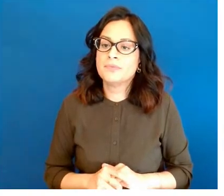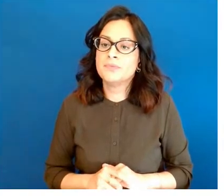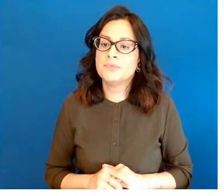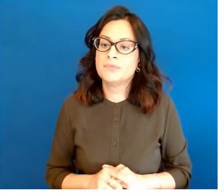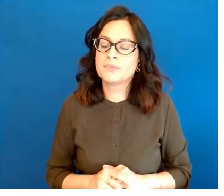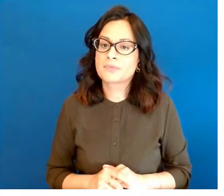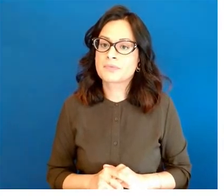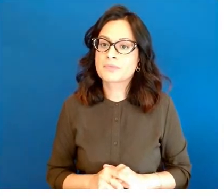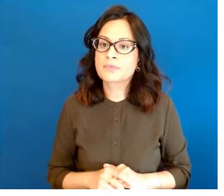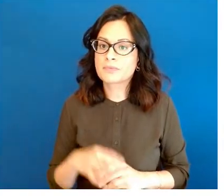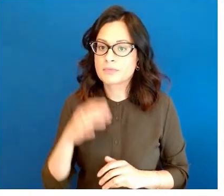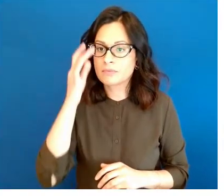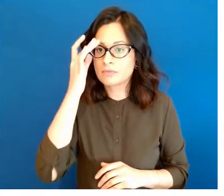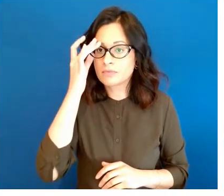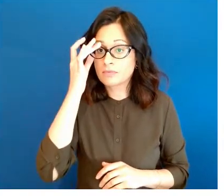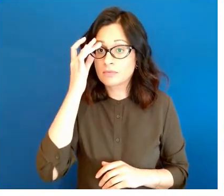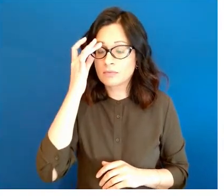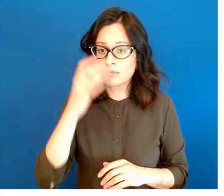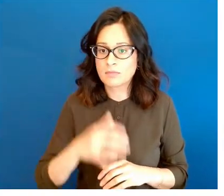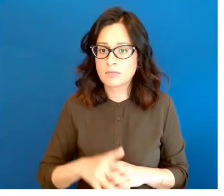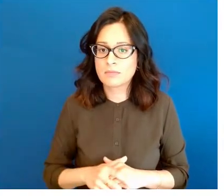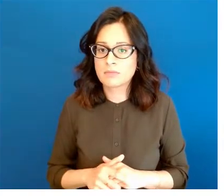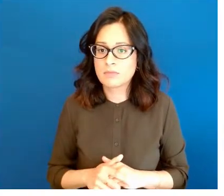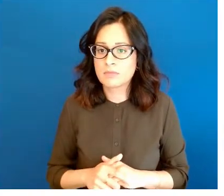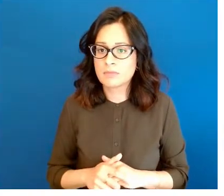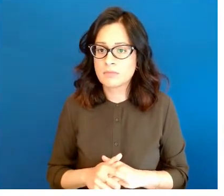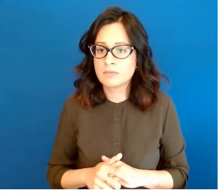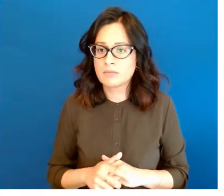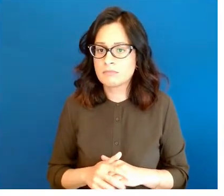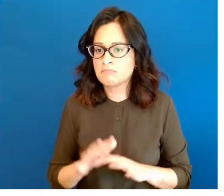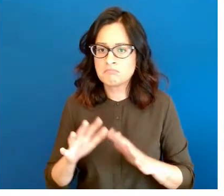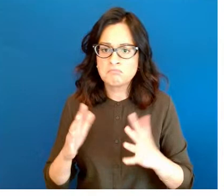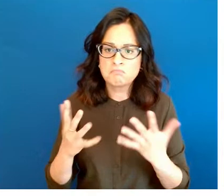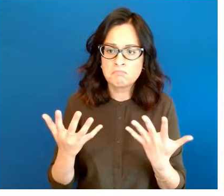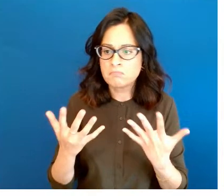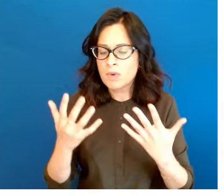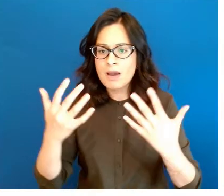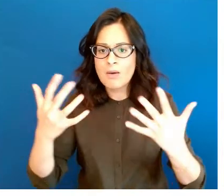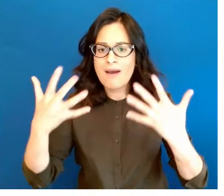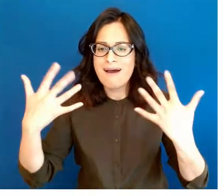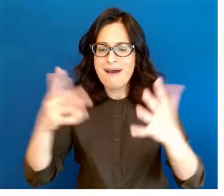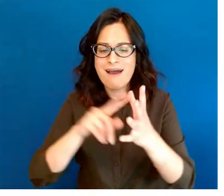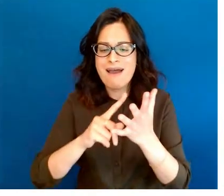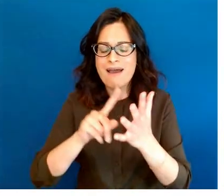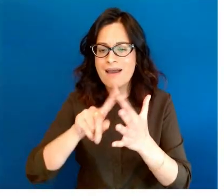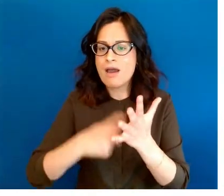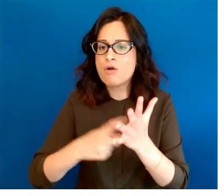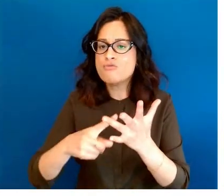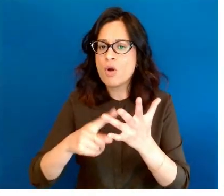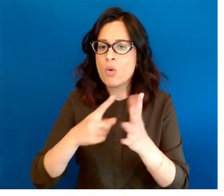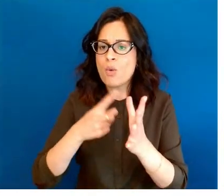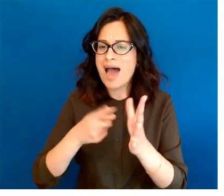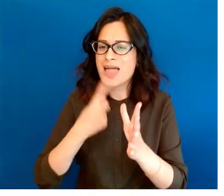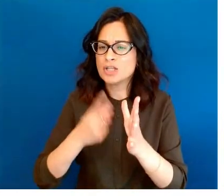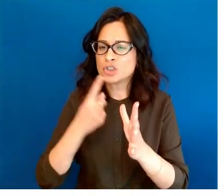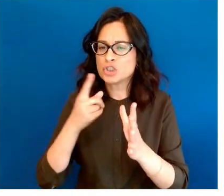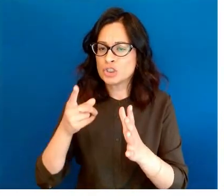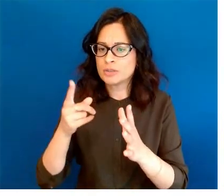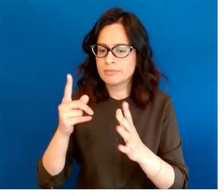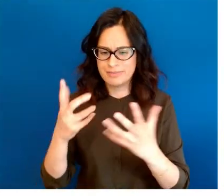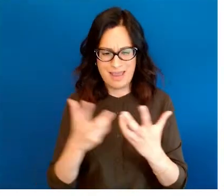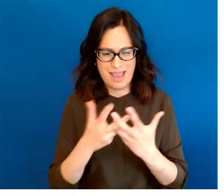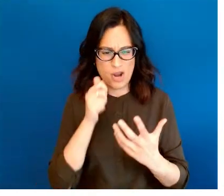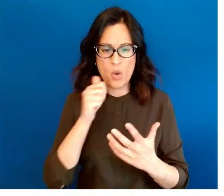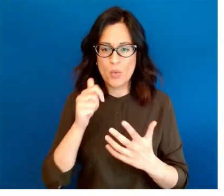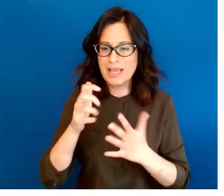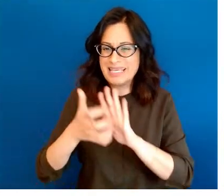mechanism of periorbital eczema flares when you have aeroallergy? Well, it is that itch related to allergic